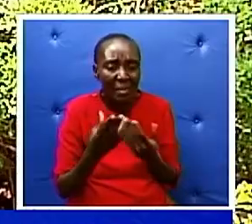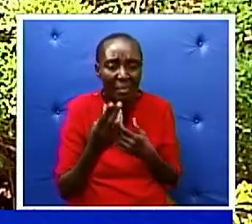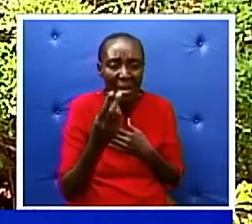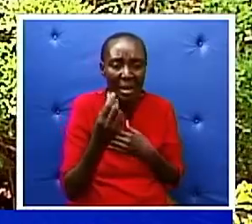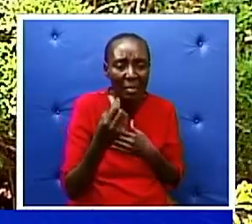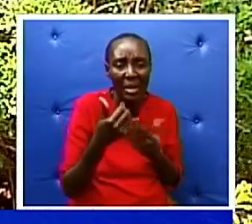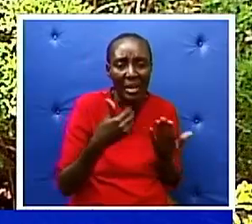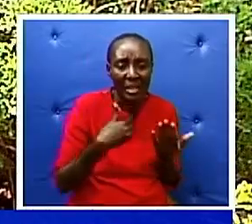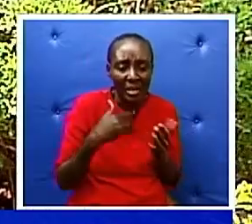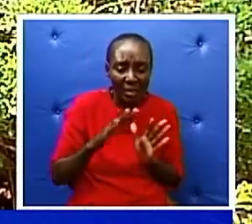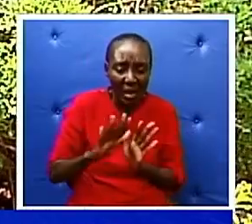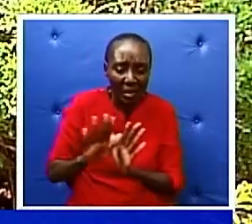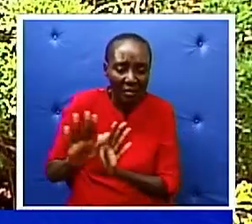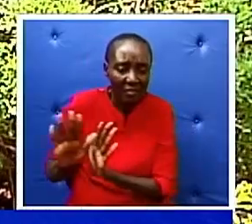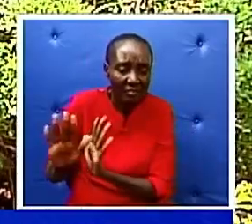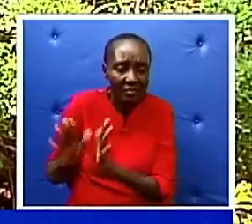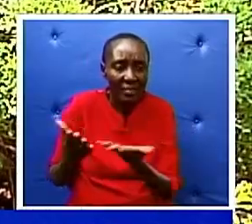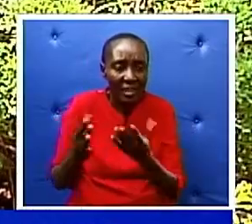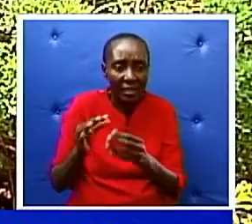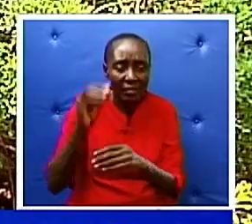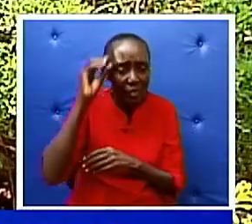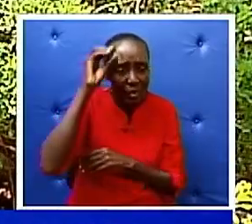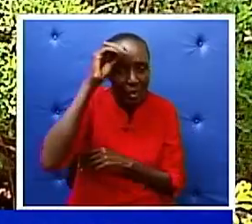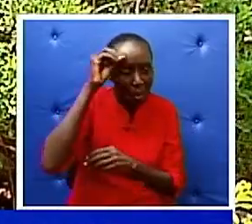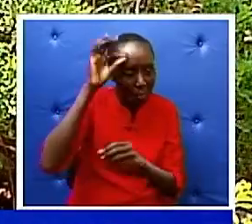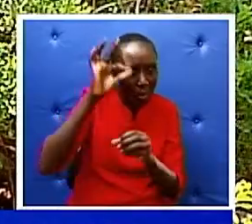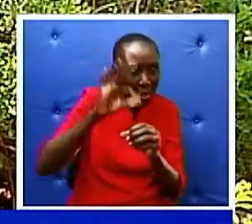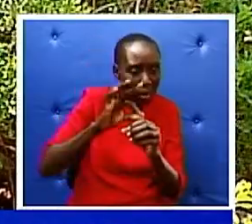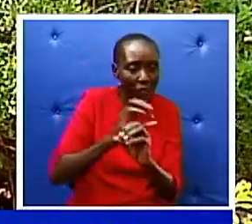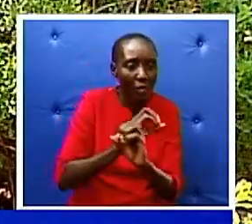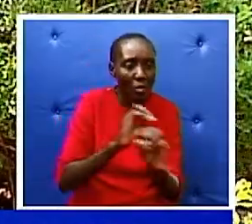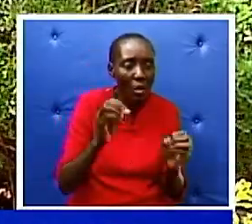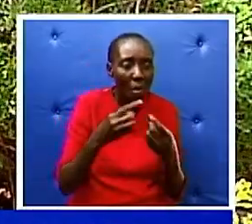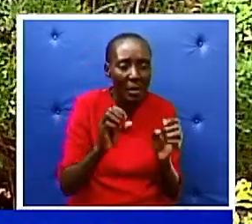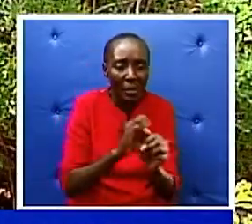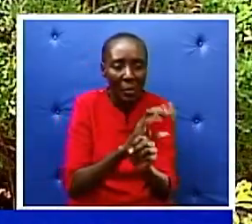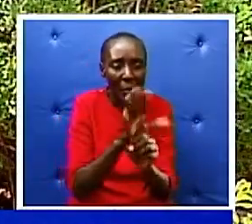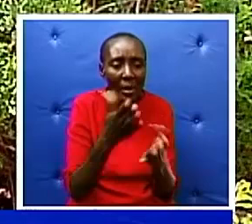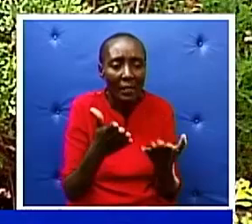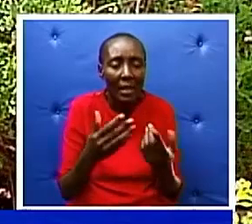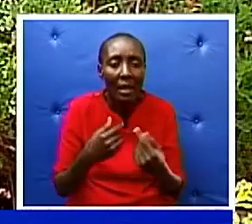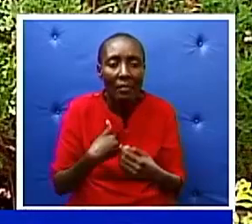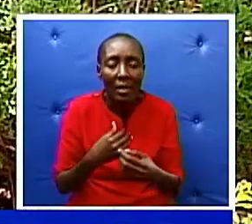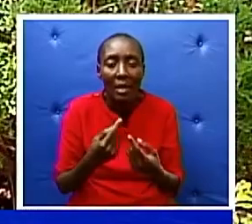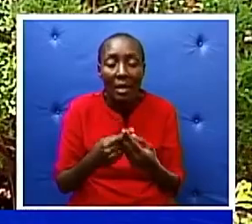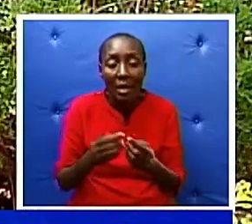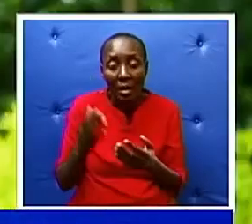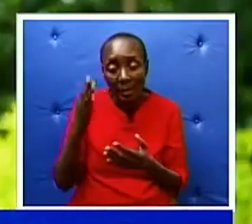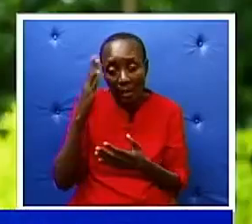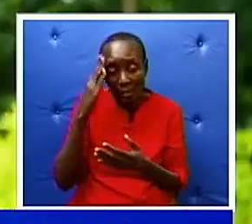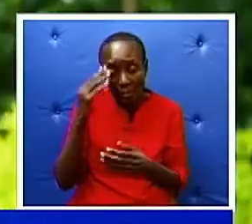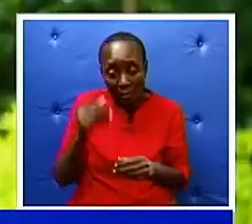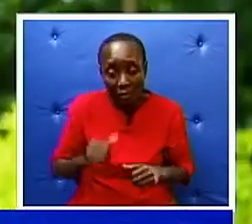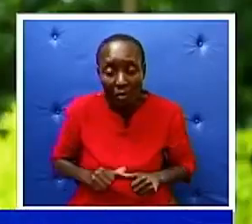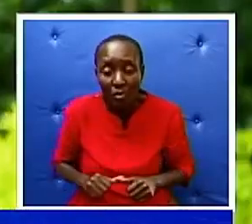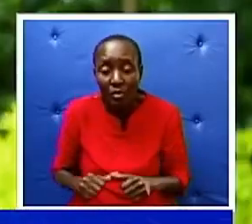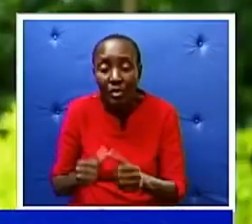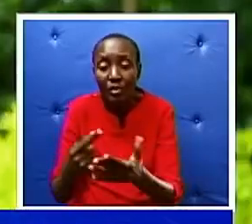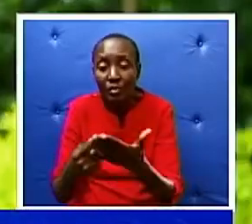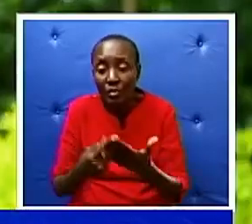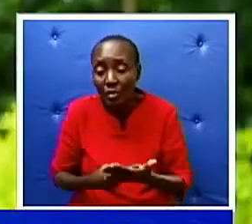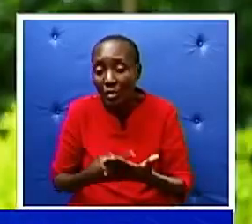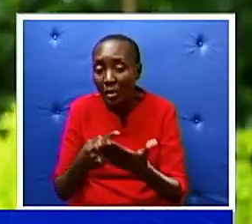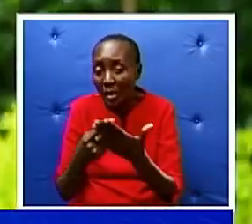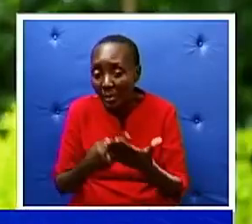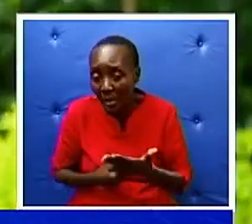been set aside for a referendum, but we have corona and we are not fighting it. If we keep having the conversation and moving